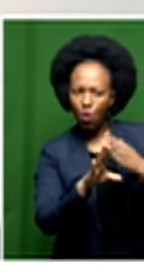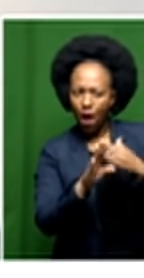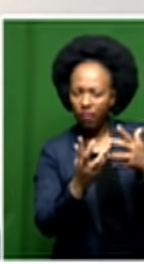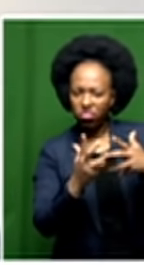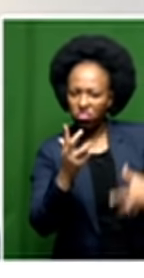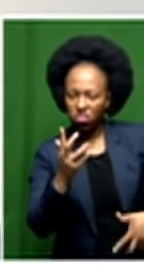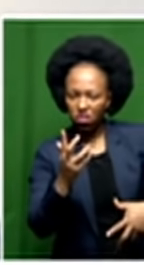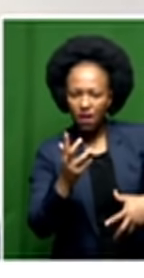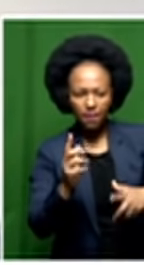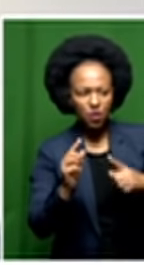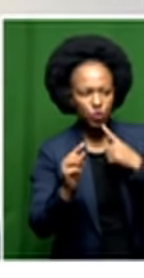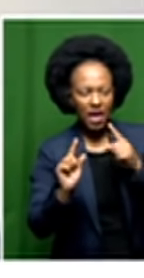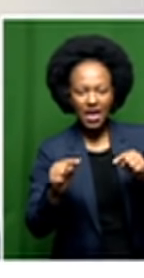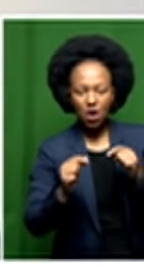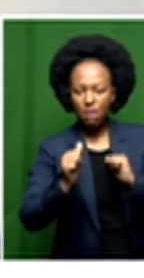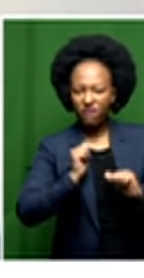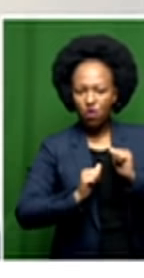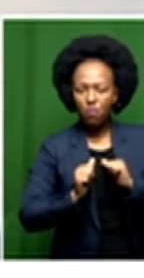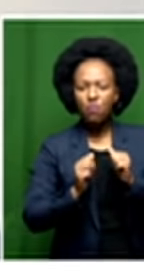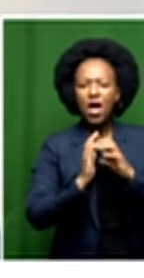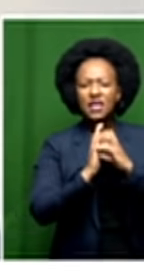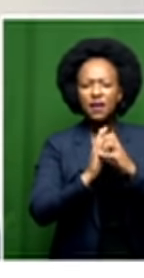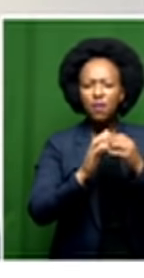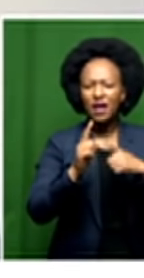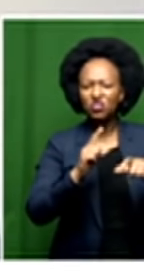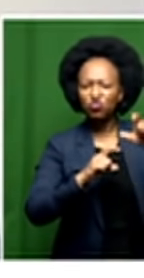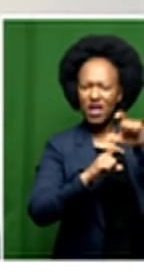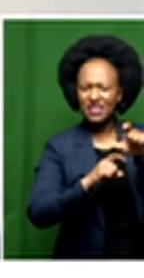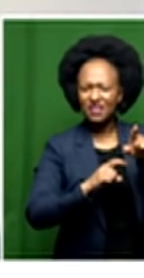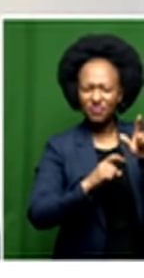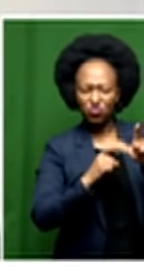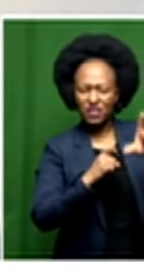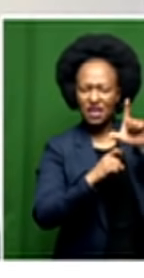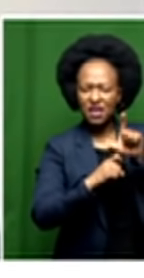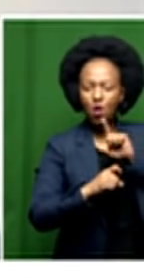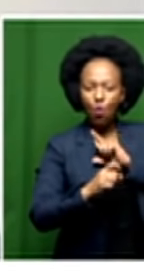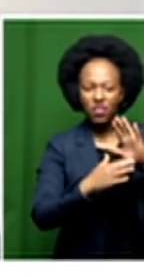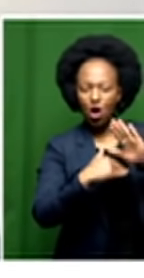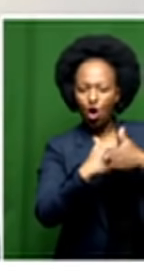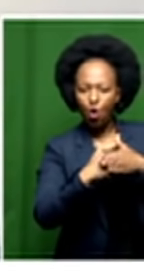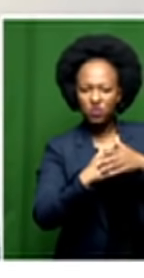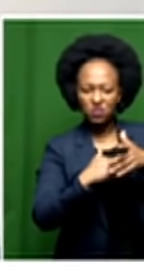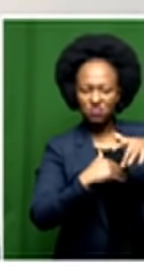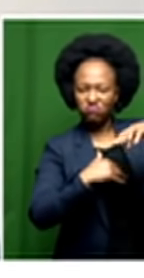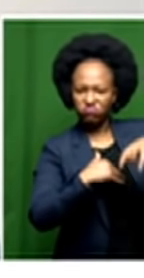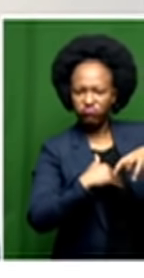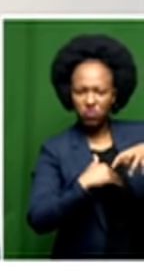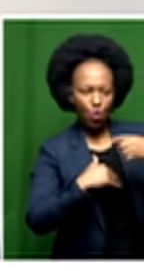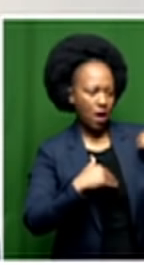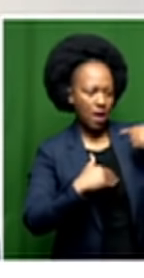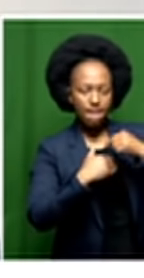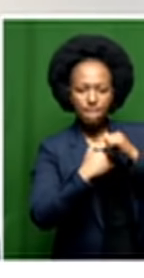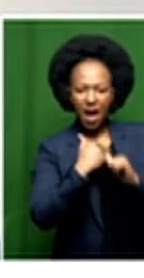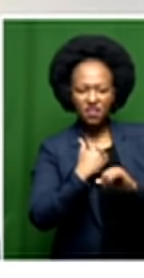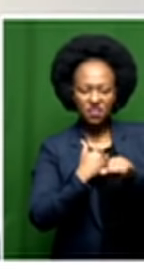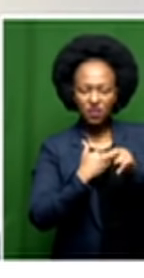cannot perform. Just like Transnet, for instance, it had to close down its harbor during the riots of July.